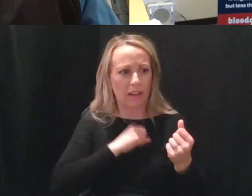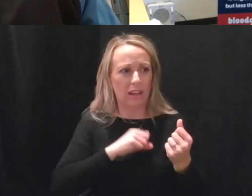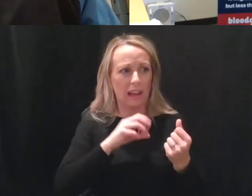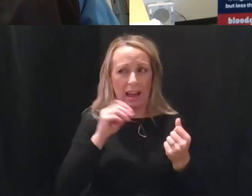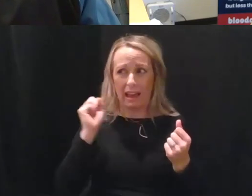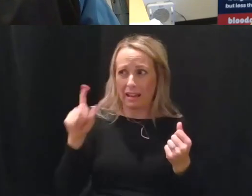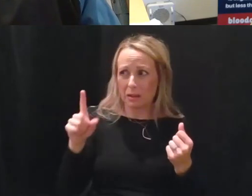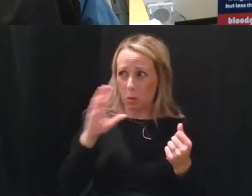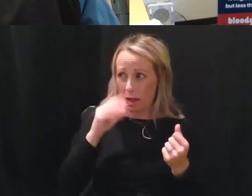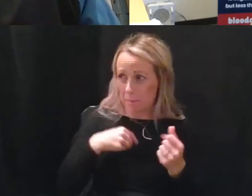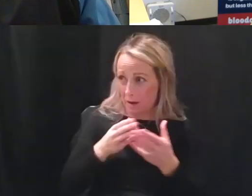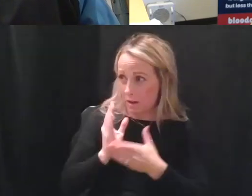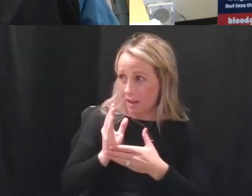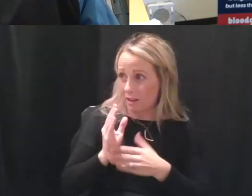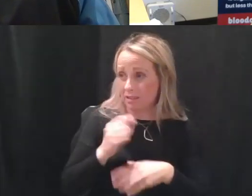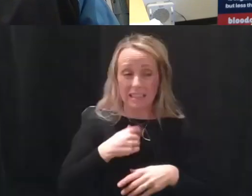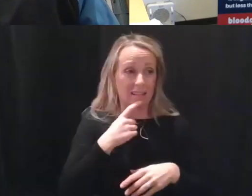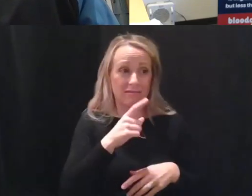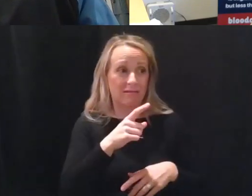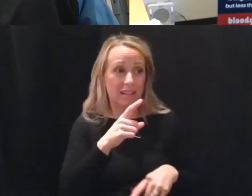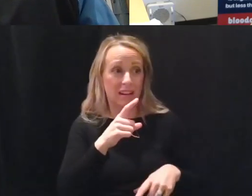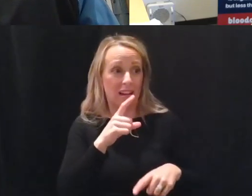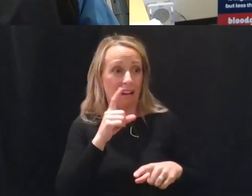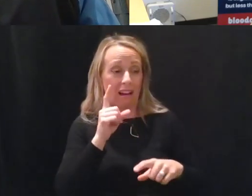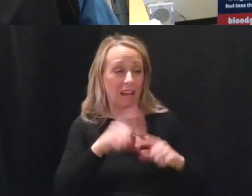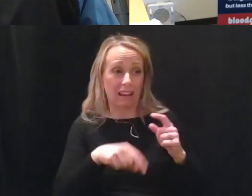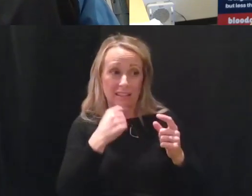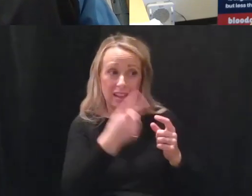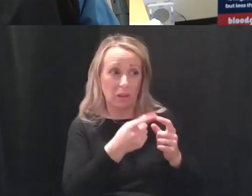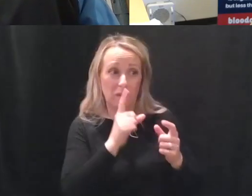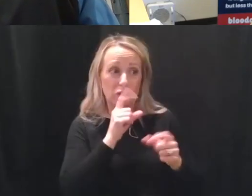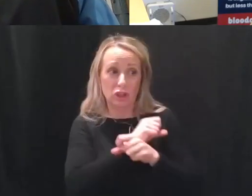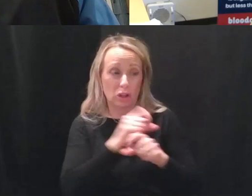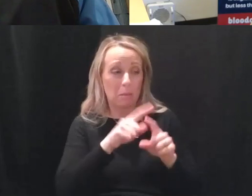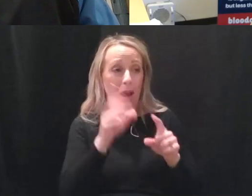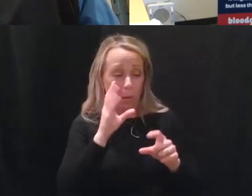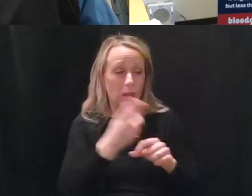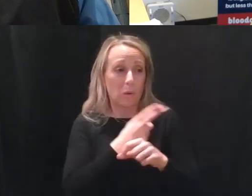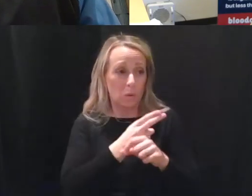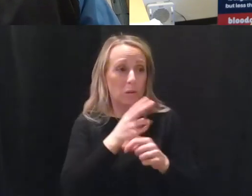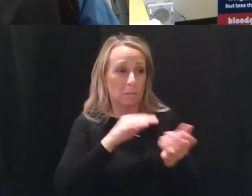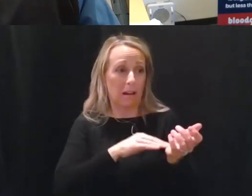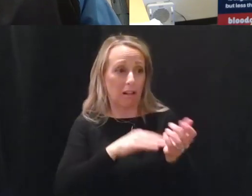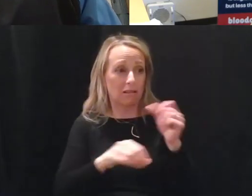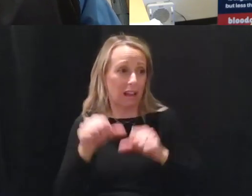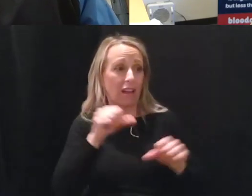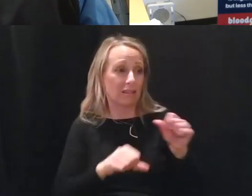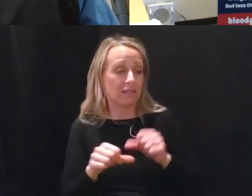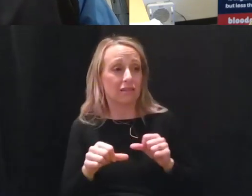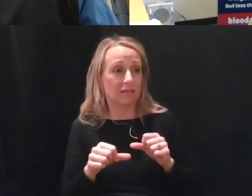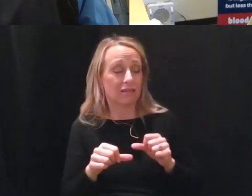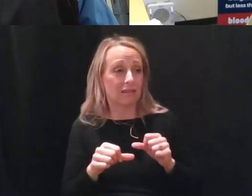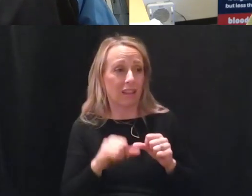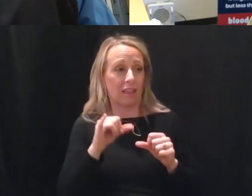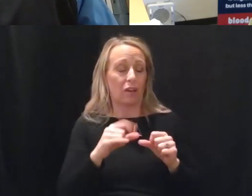exact words is, "I can't tell you that, but I'm going to use medical science. That's what I have." And that it was a real